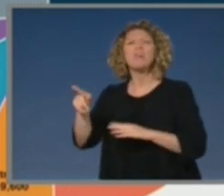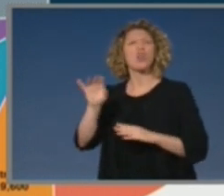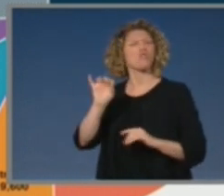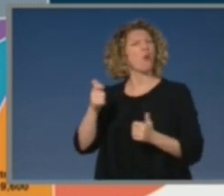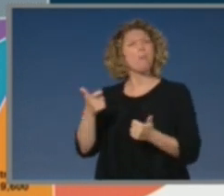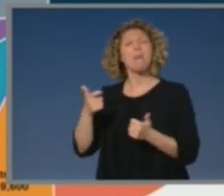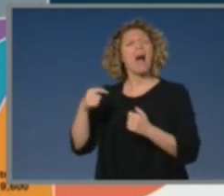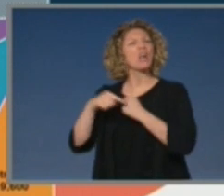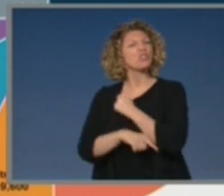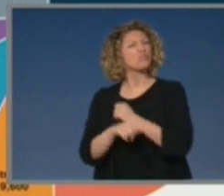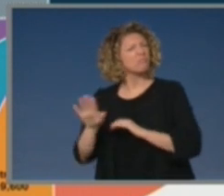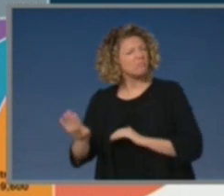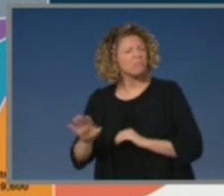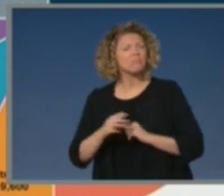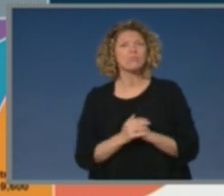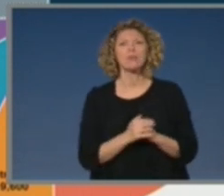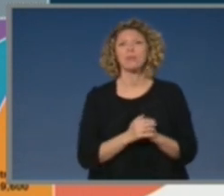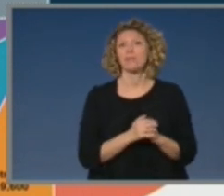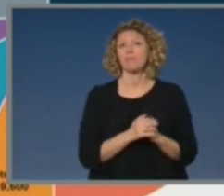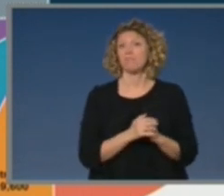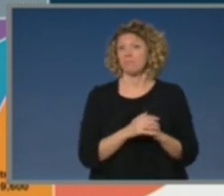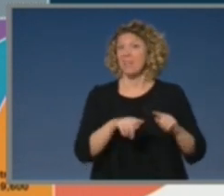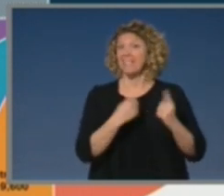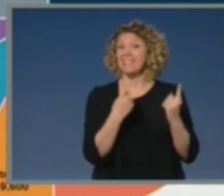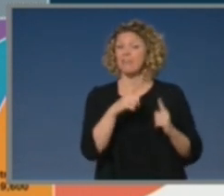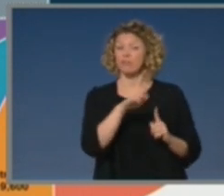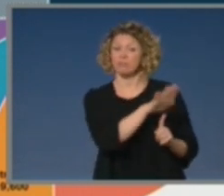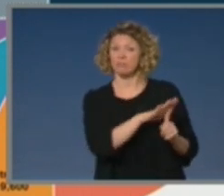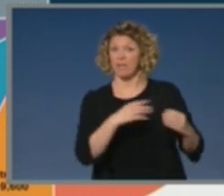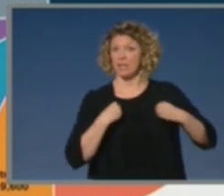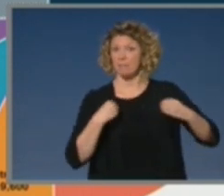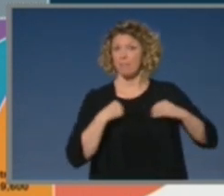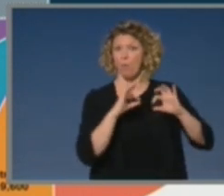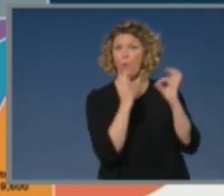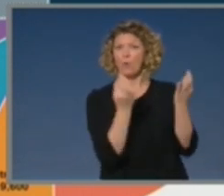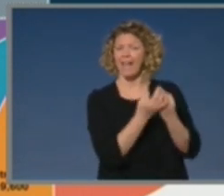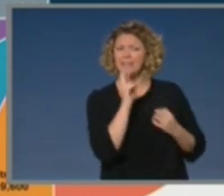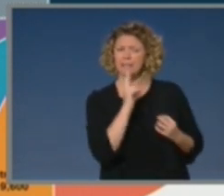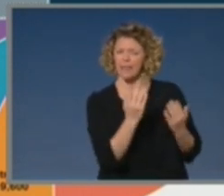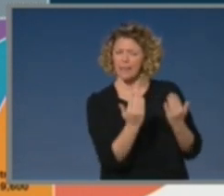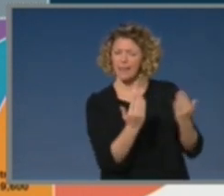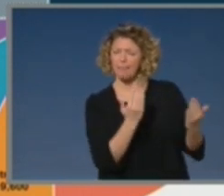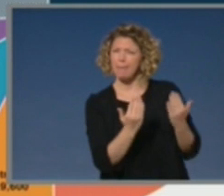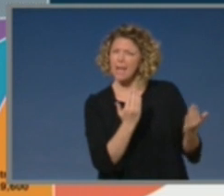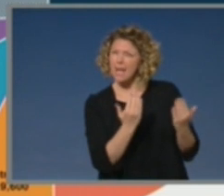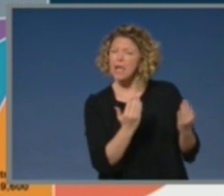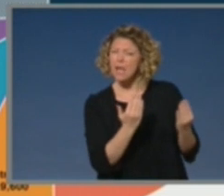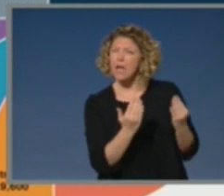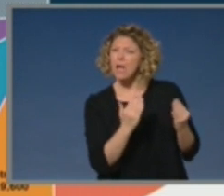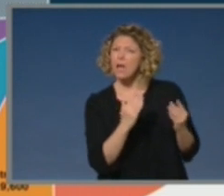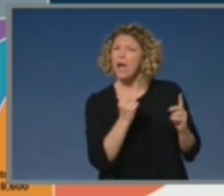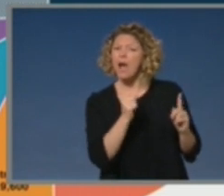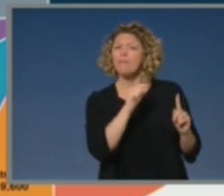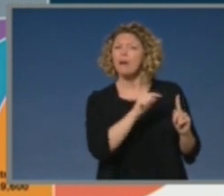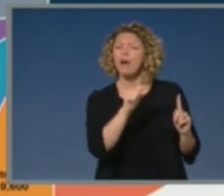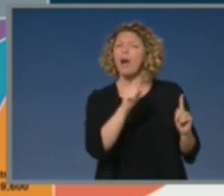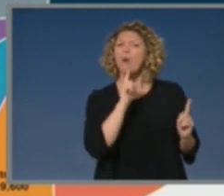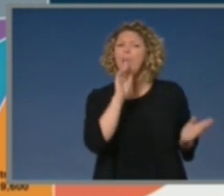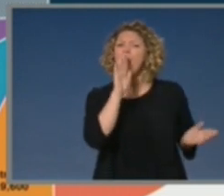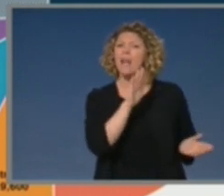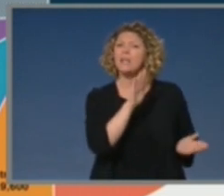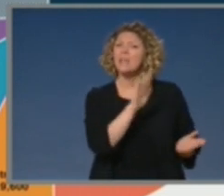around 4% fall on GDP, and that translates proportionally to fewer lost jobs, and you can see